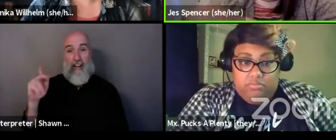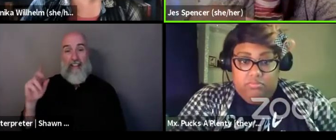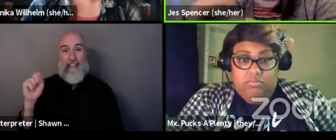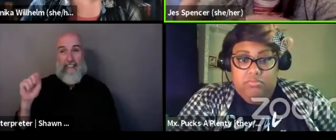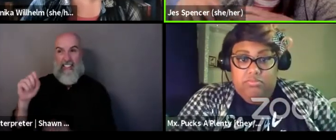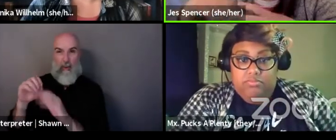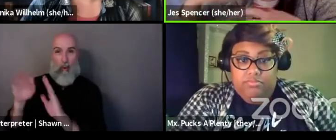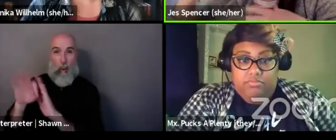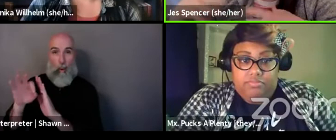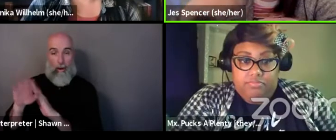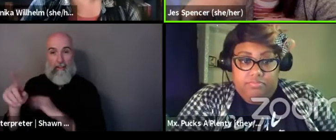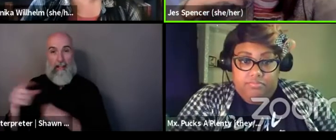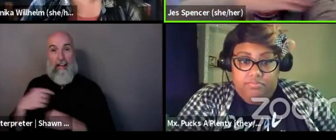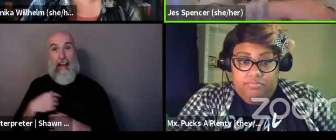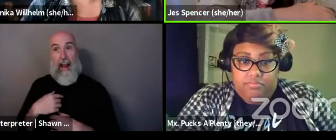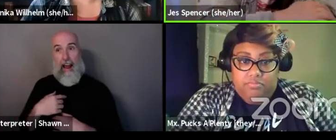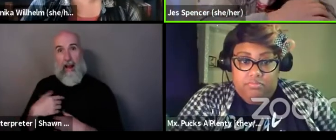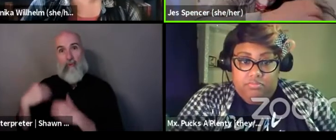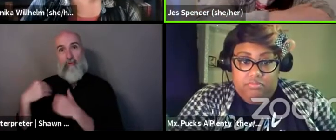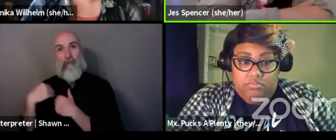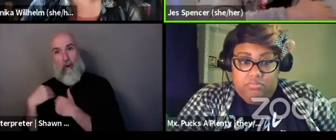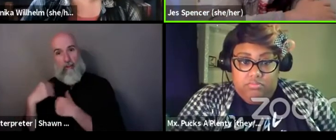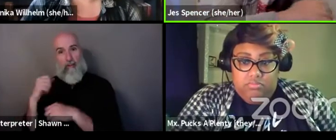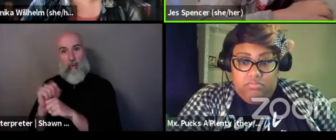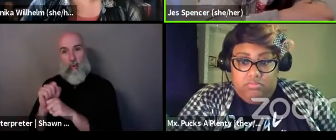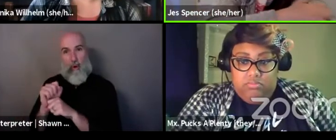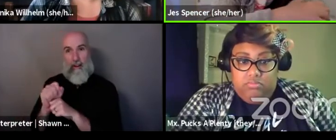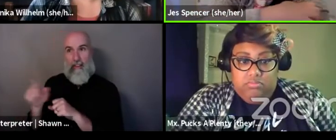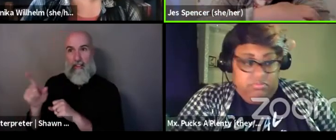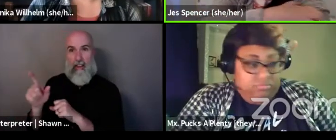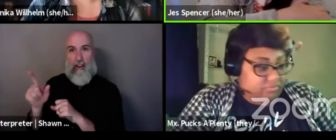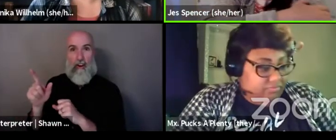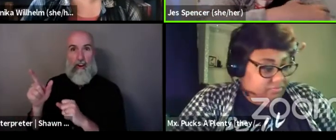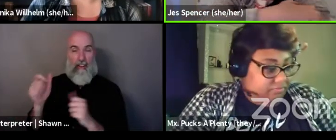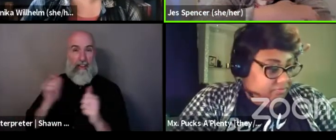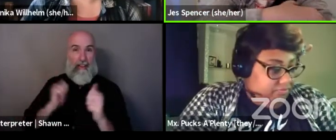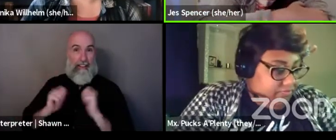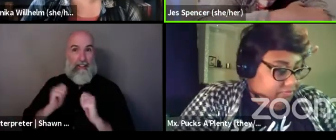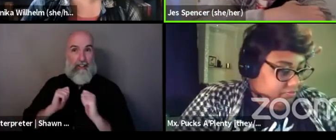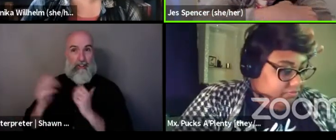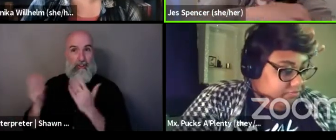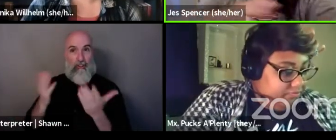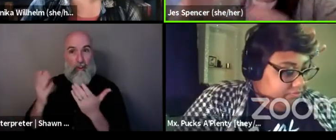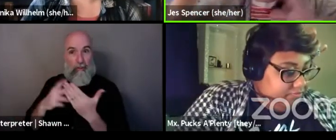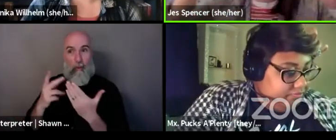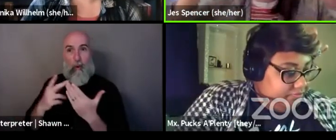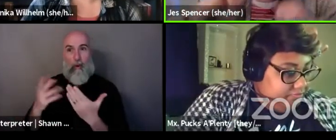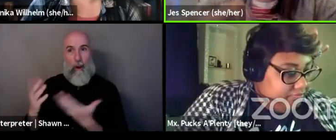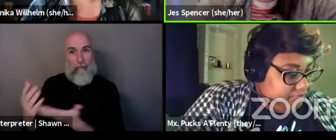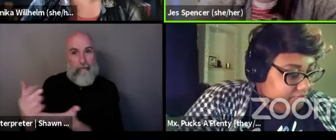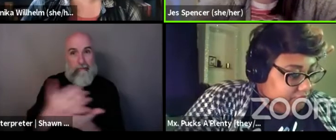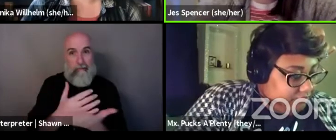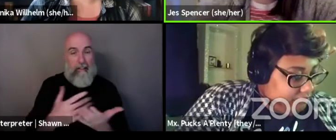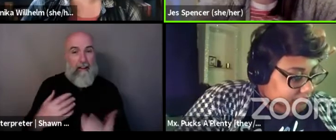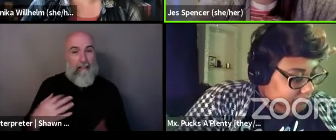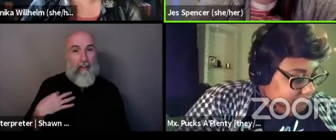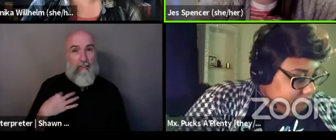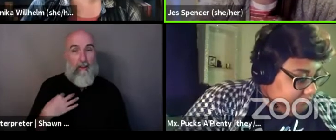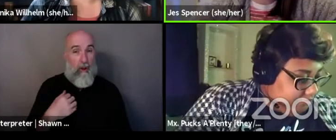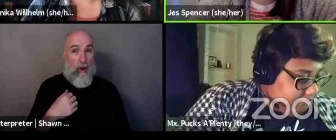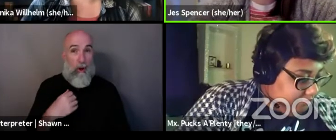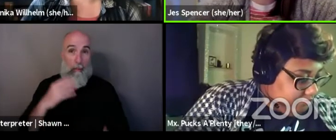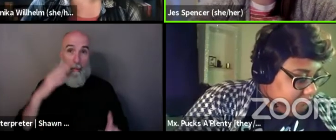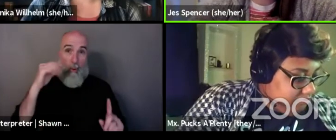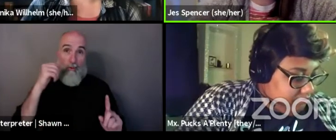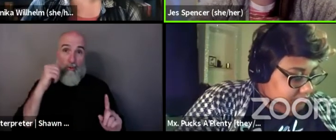Katrina. And I was in charge of working up their theater services program and getting volunteers ready. Boys and Girls Club, they